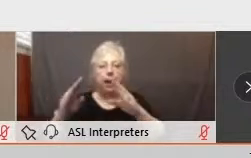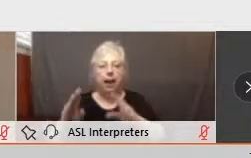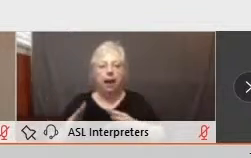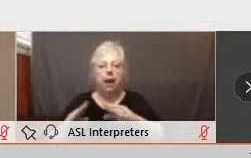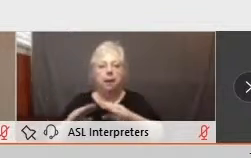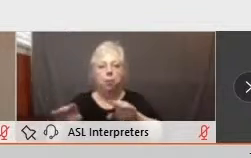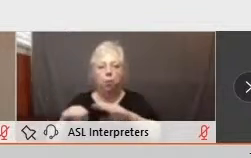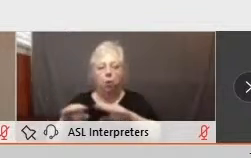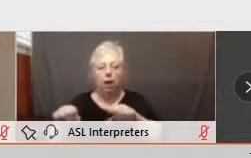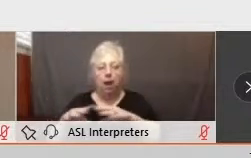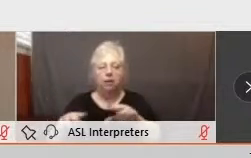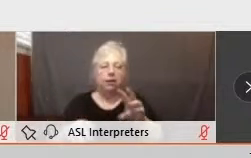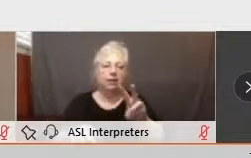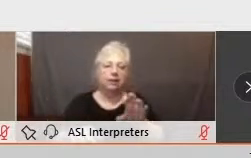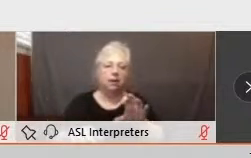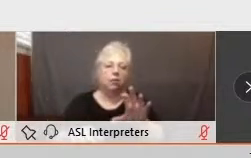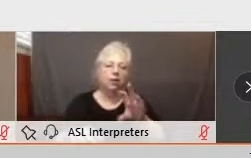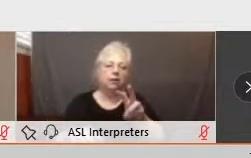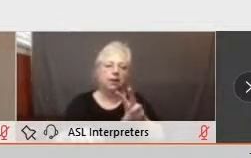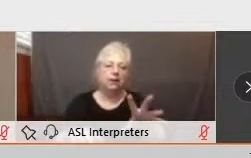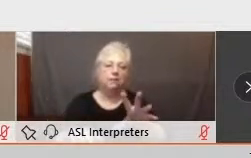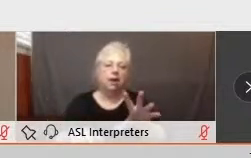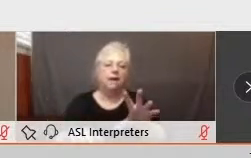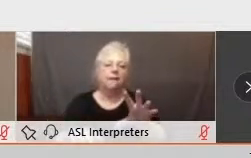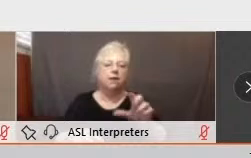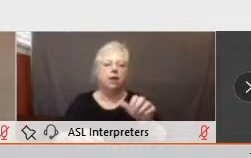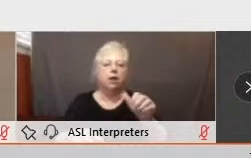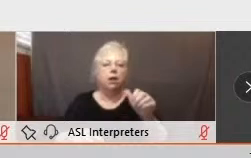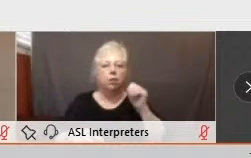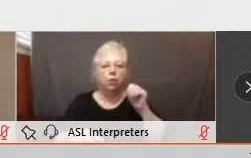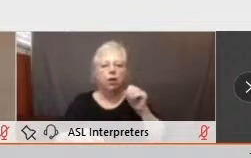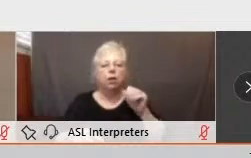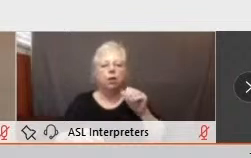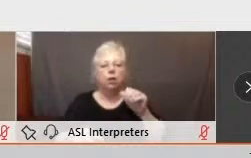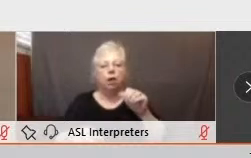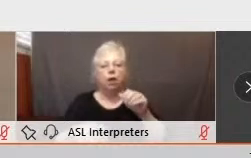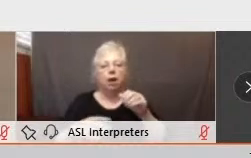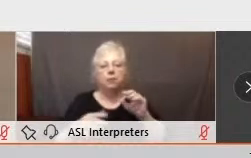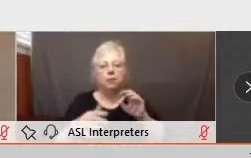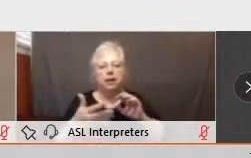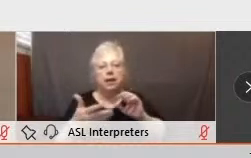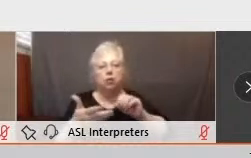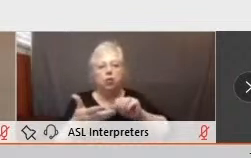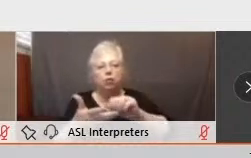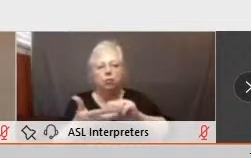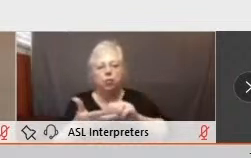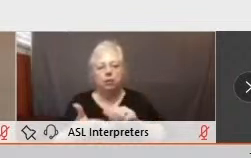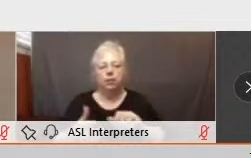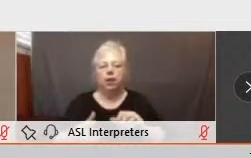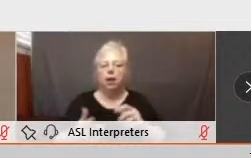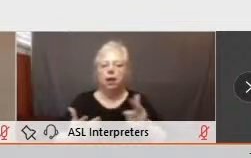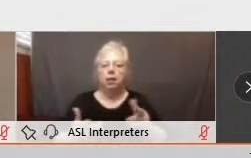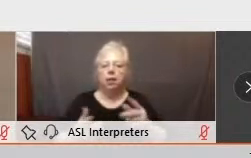665 square foot rear yard encroachment. The applicant proposes to construct a 20-foot